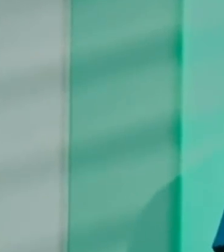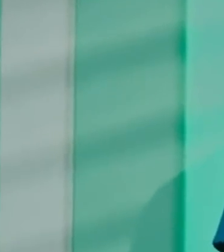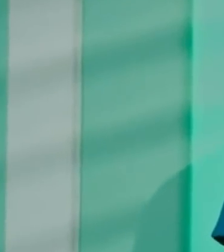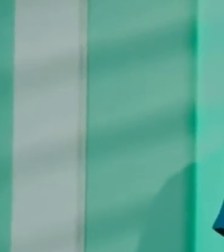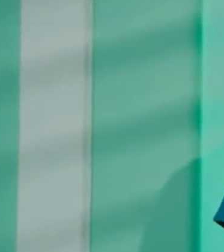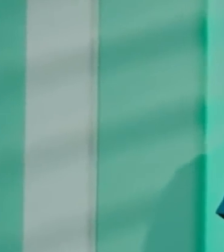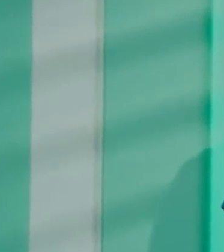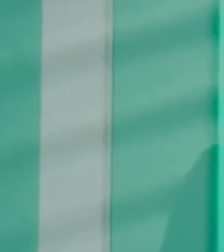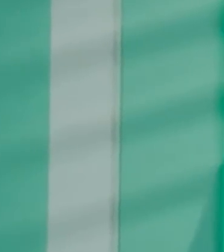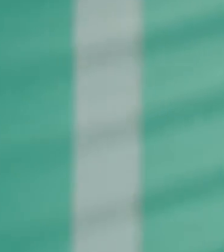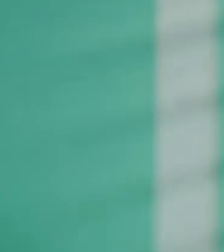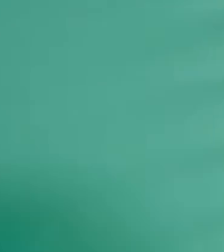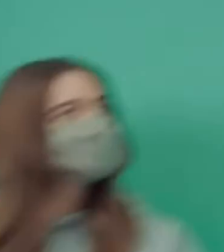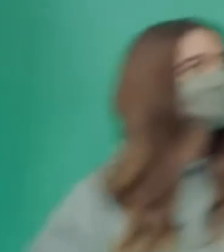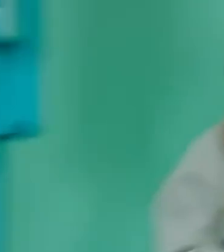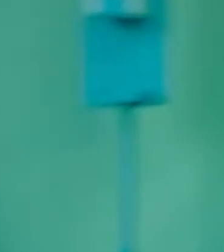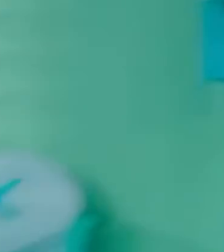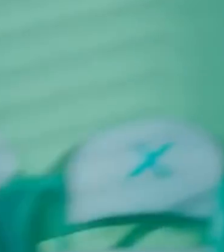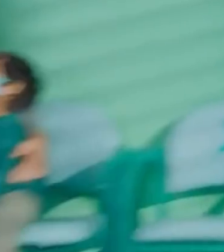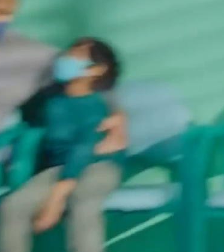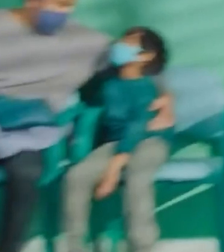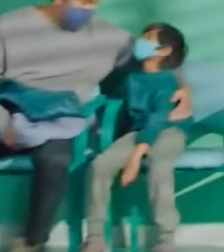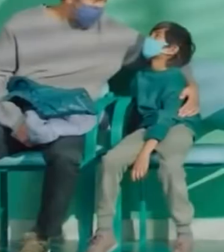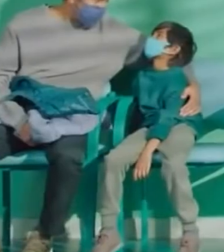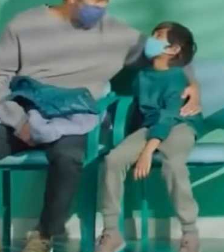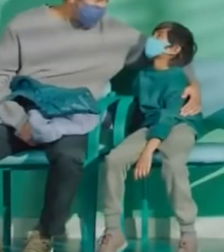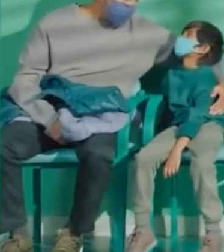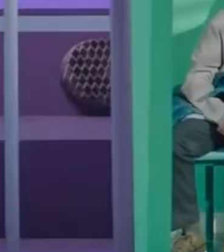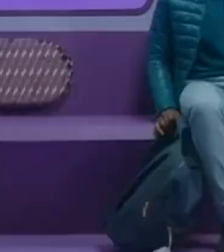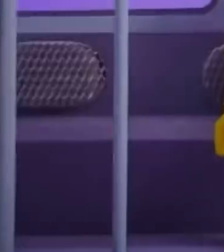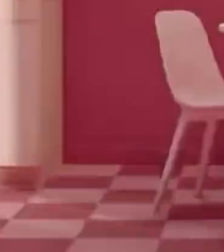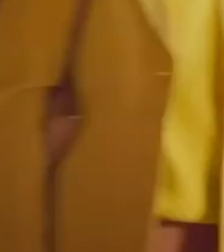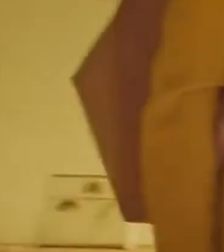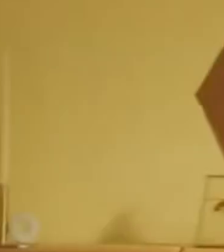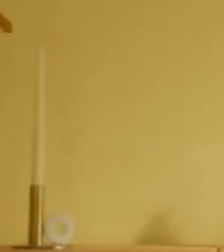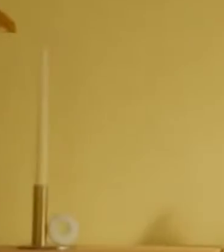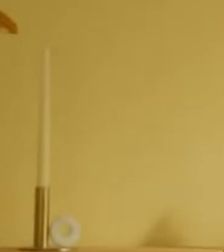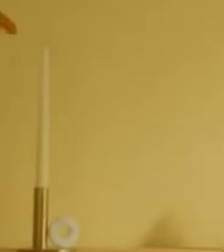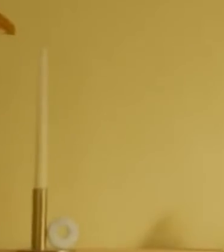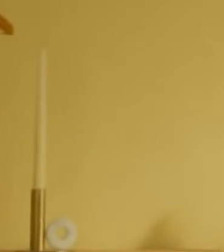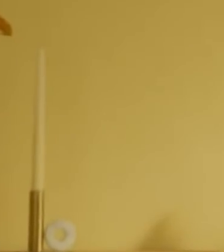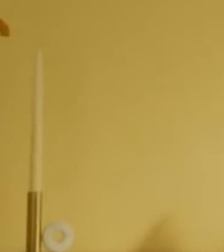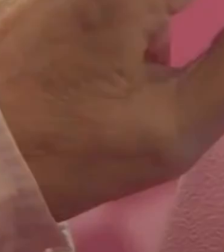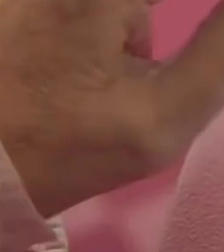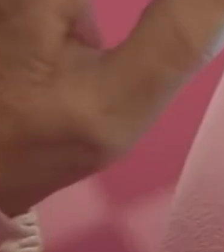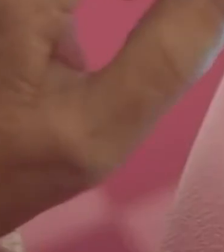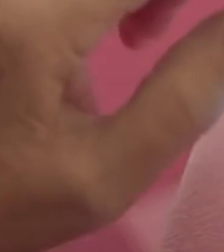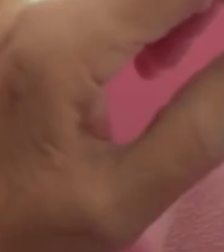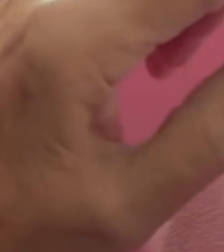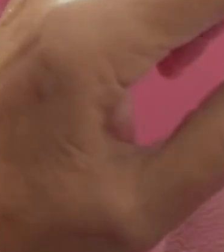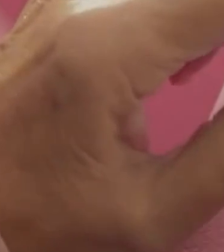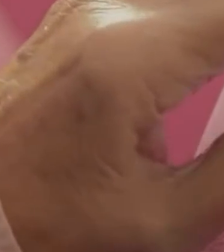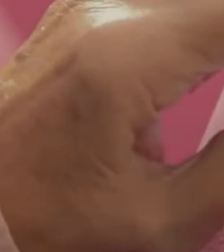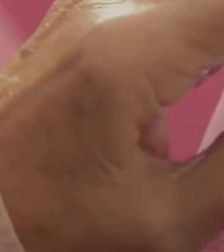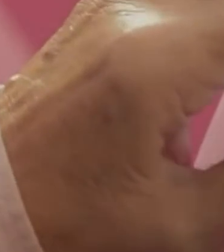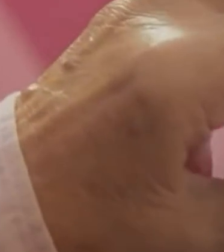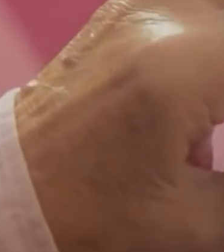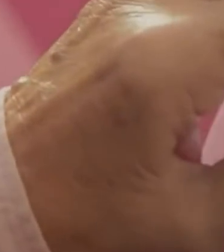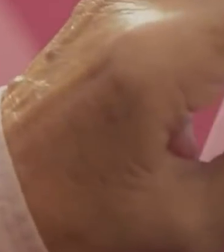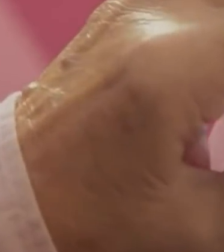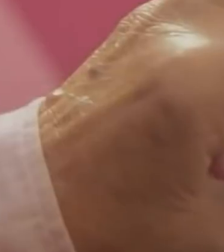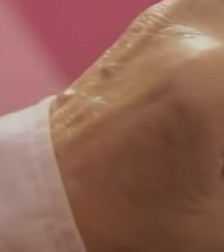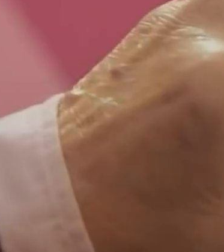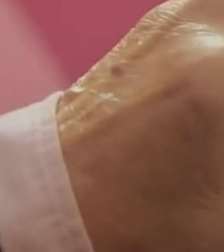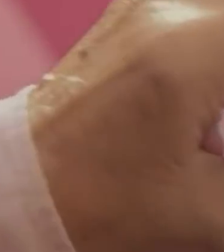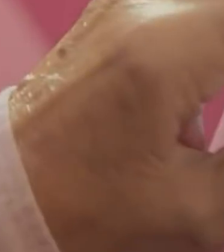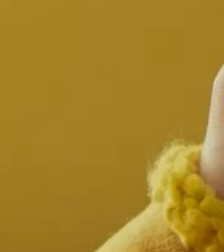infected Jan, Jan could infect Mo, who could infect a lot of people. But wait, they all have the COVID Alert app. So Paul tested positive and